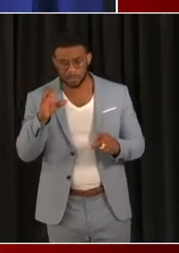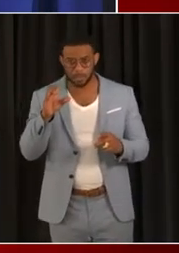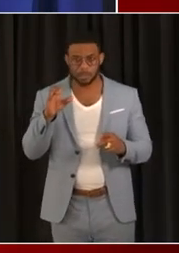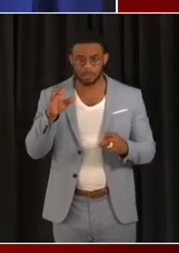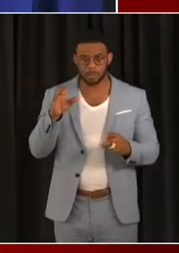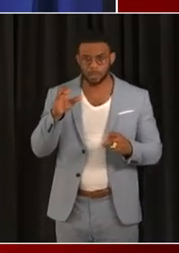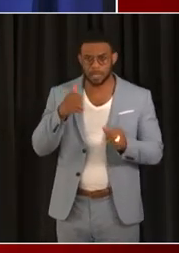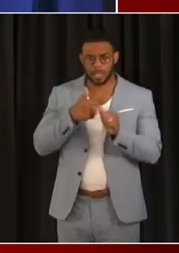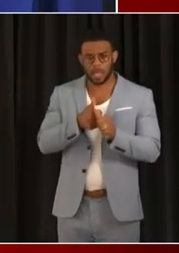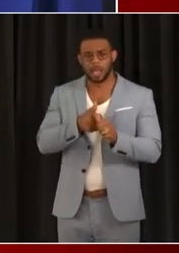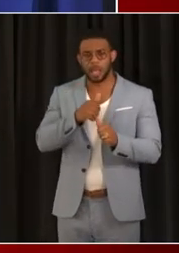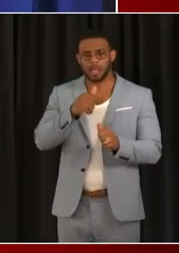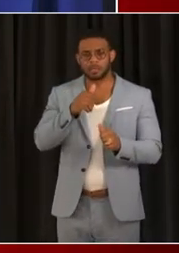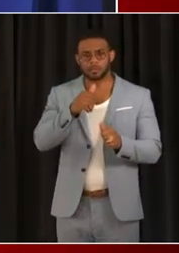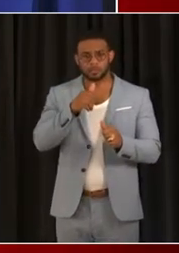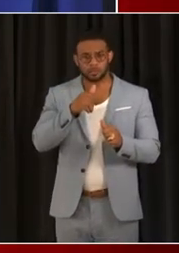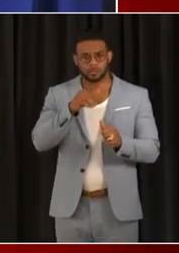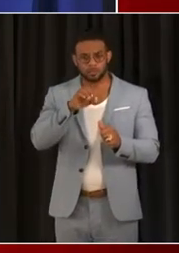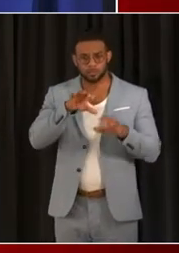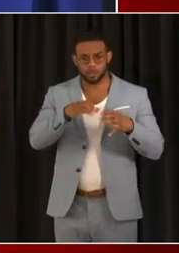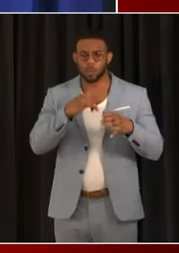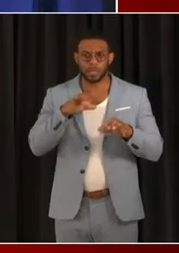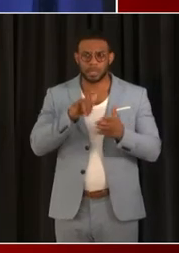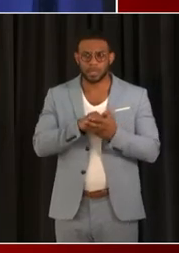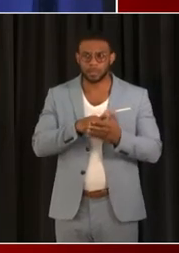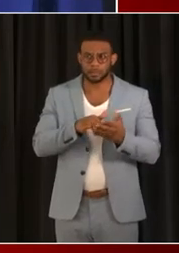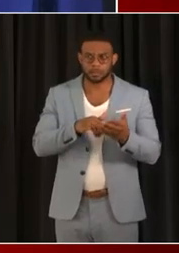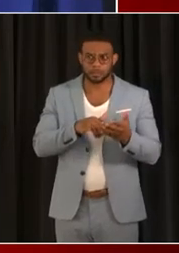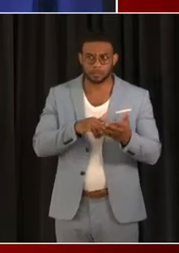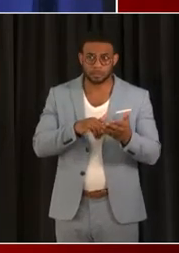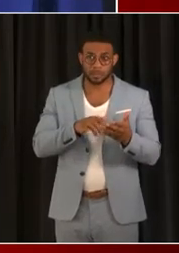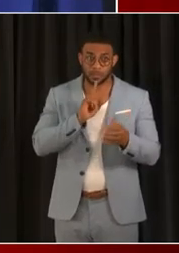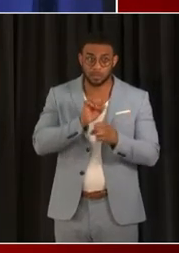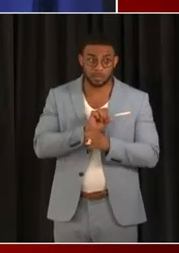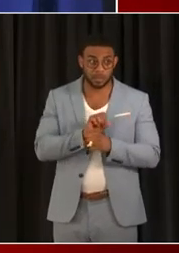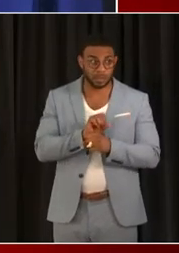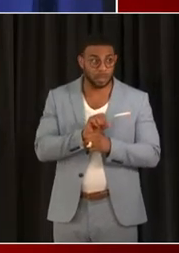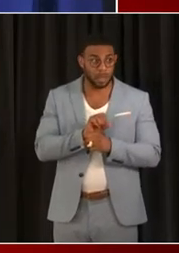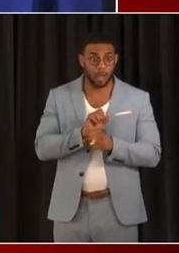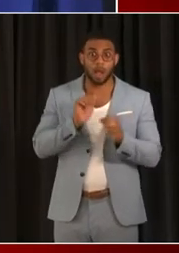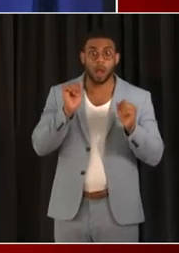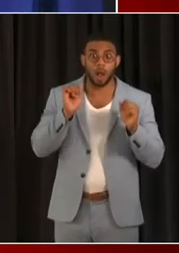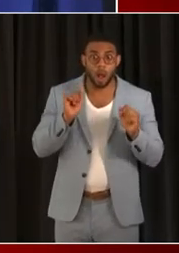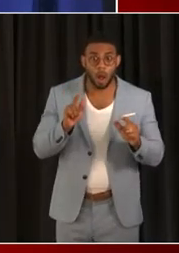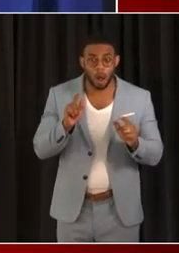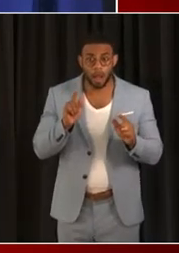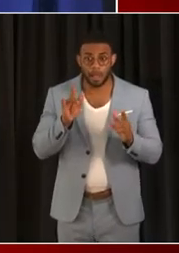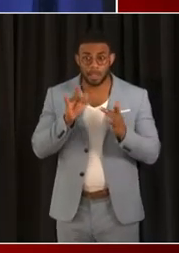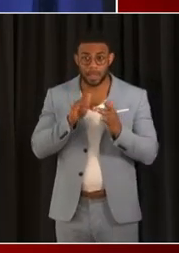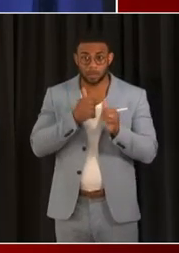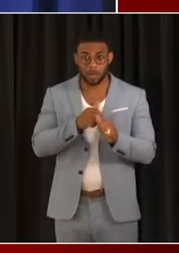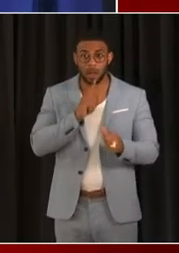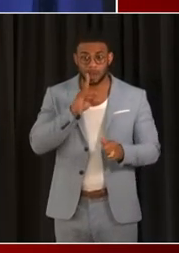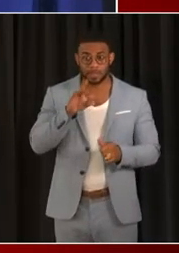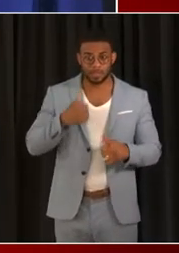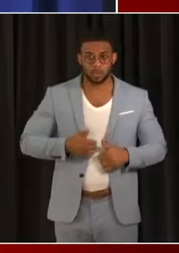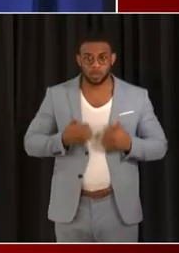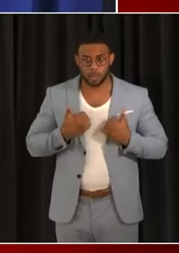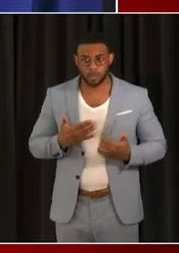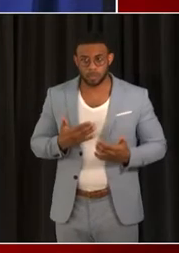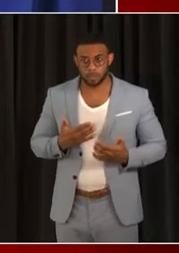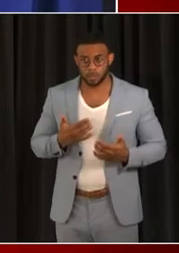DC Contract Trace Force. And when we did that, it was literally all of the contact tracers are